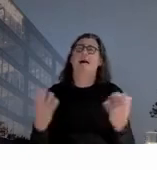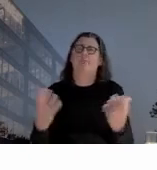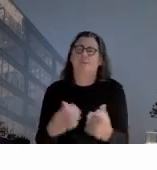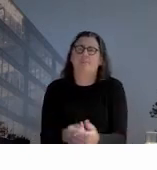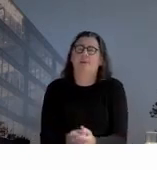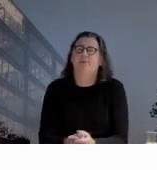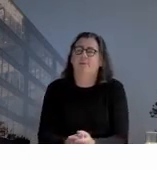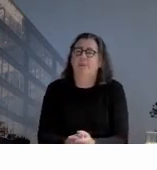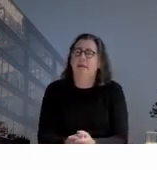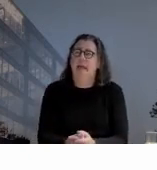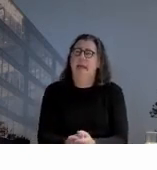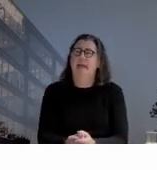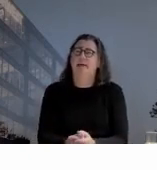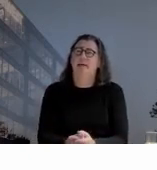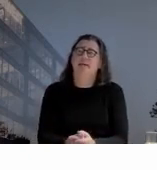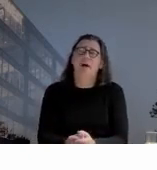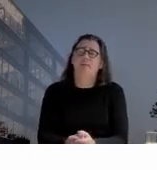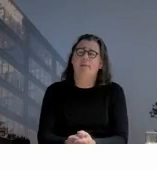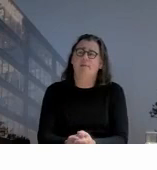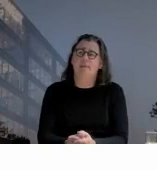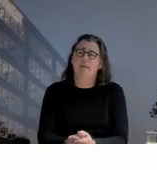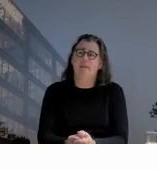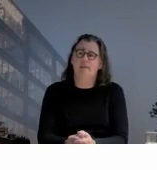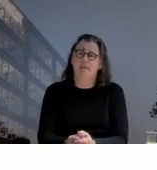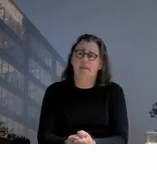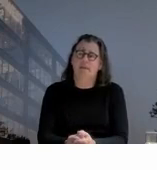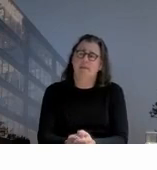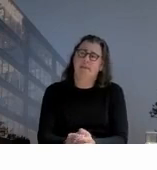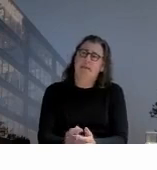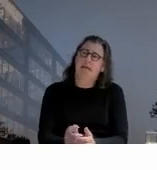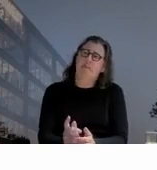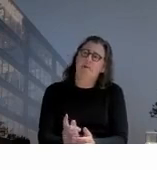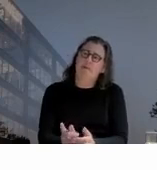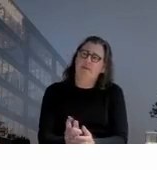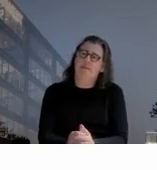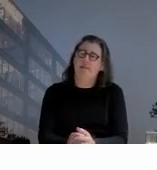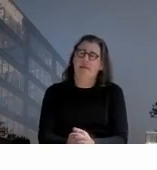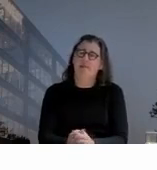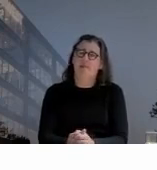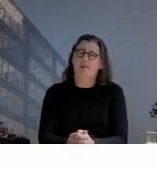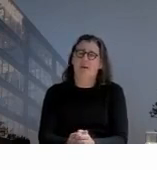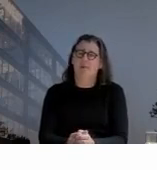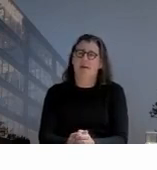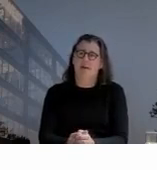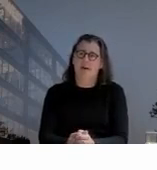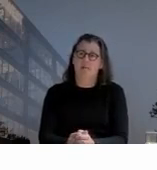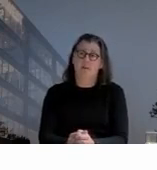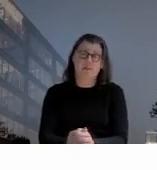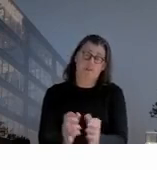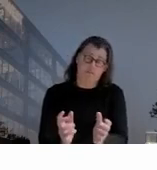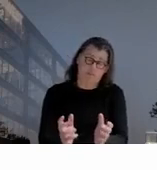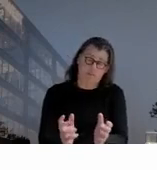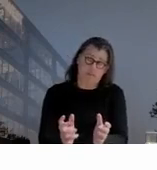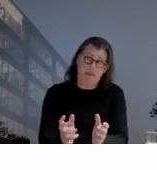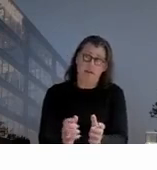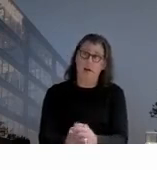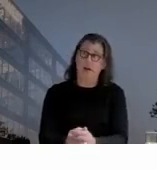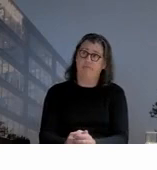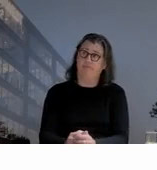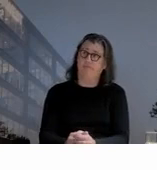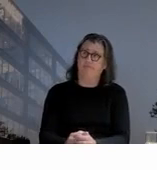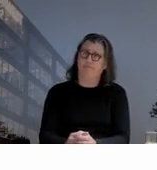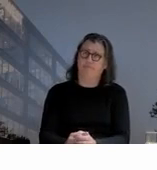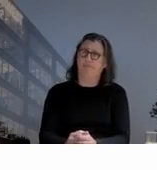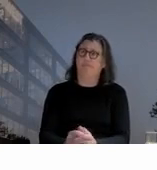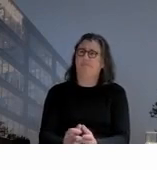say, halve the amount of carbon that was in the sunshade? And what you can see there is the bottom diagram, which is